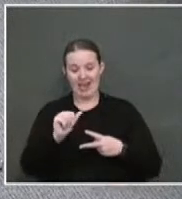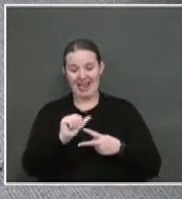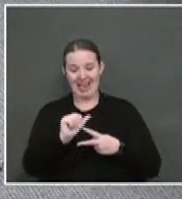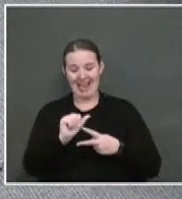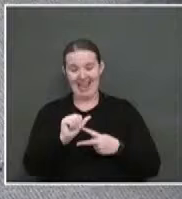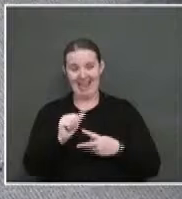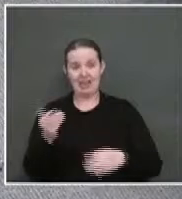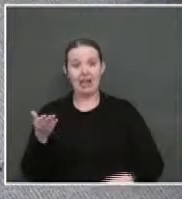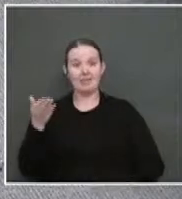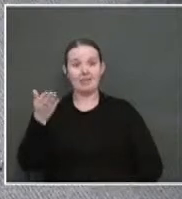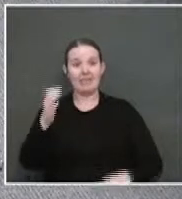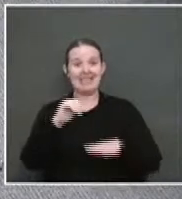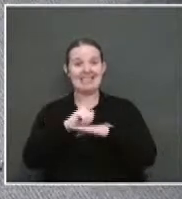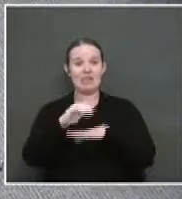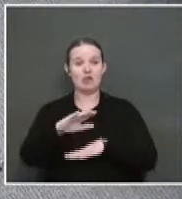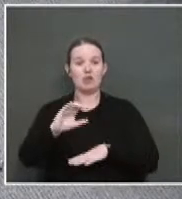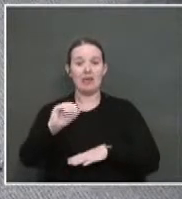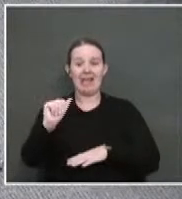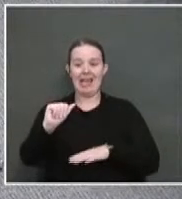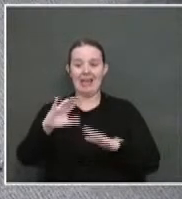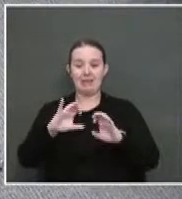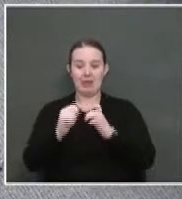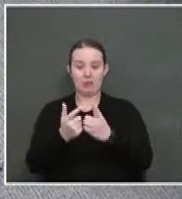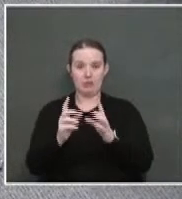and advance it directly to A session.